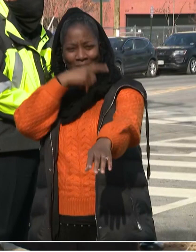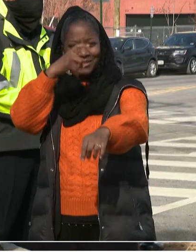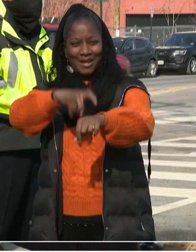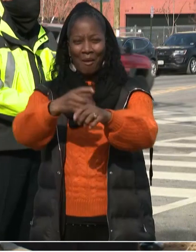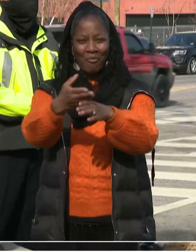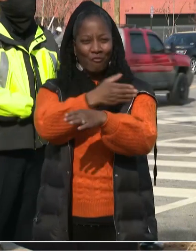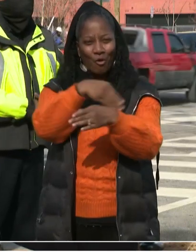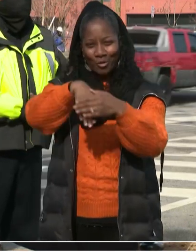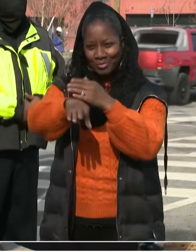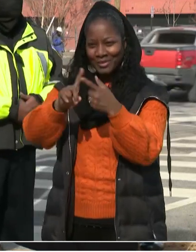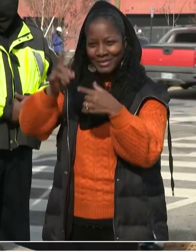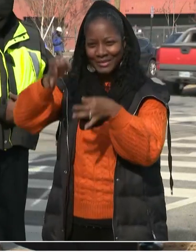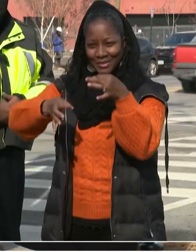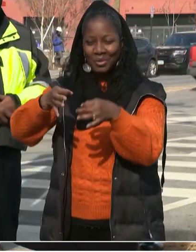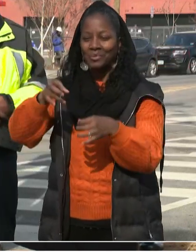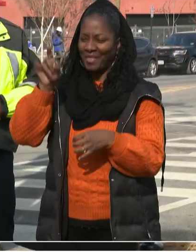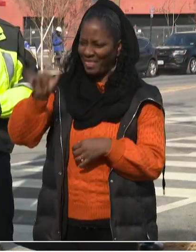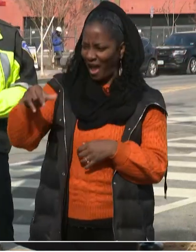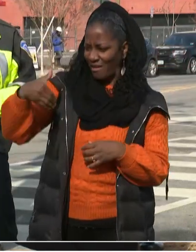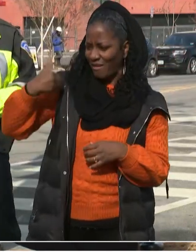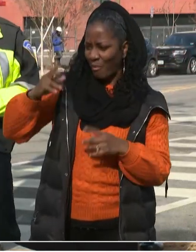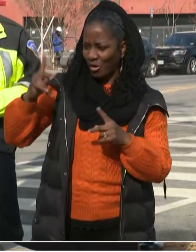person is back out in community.